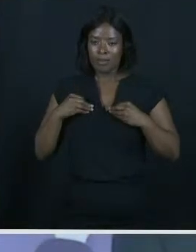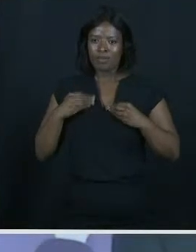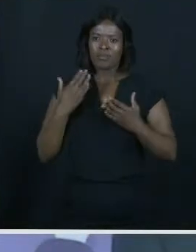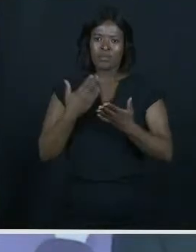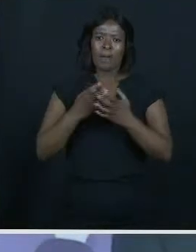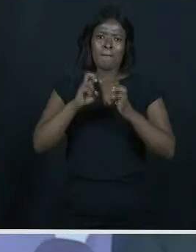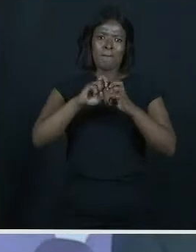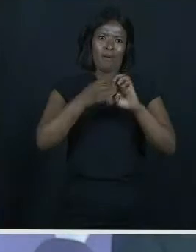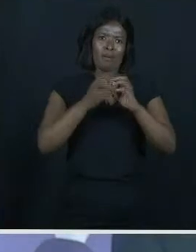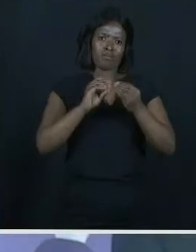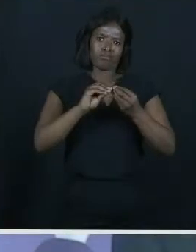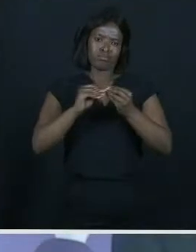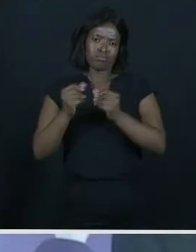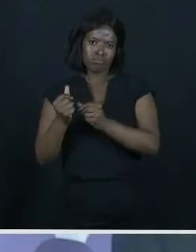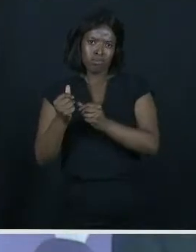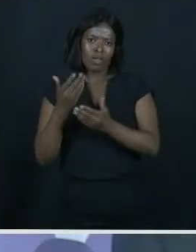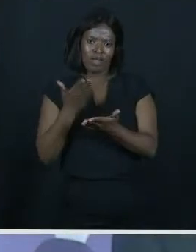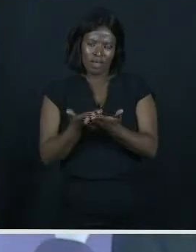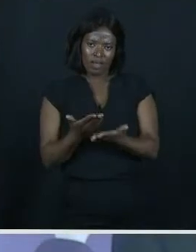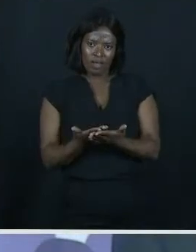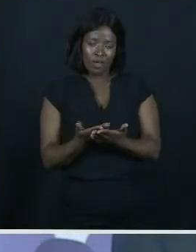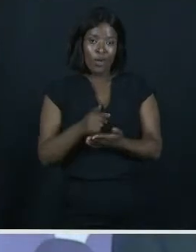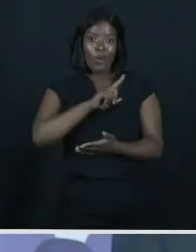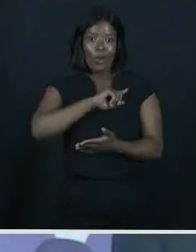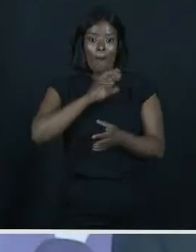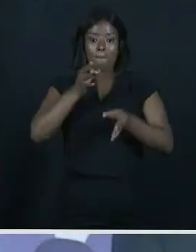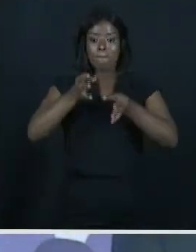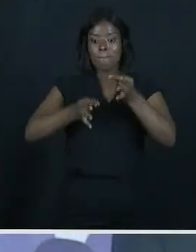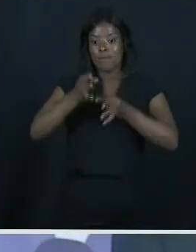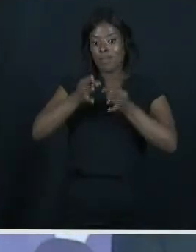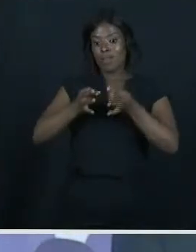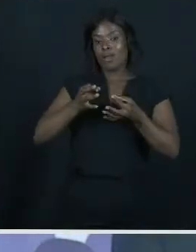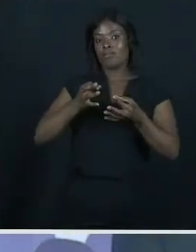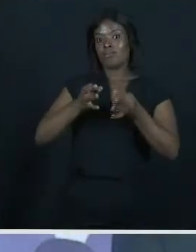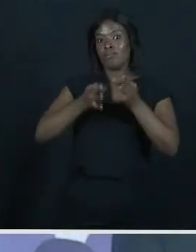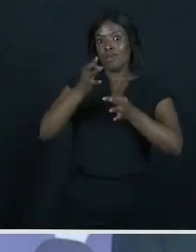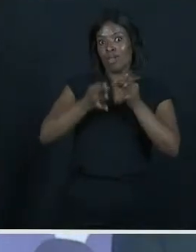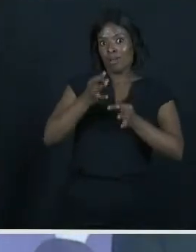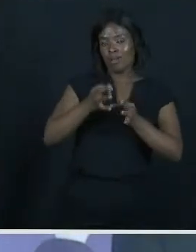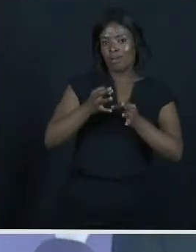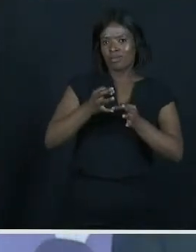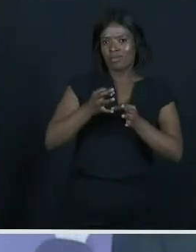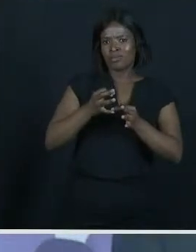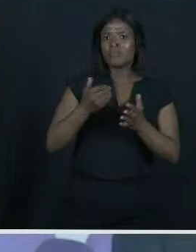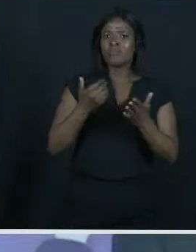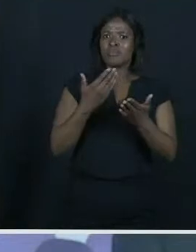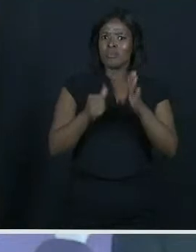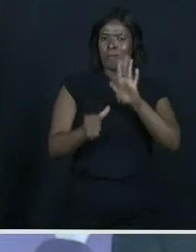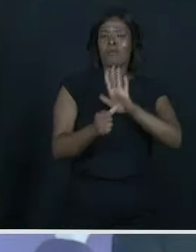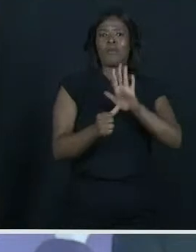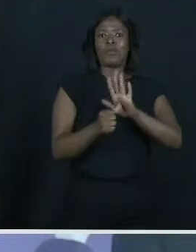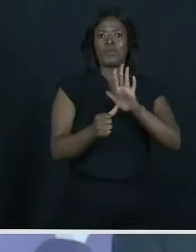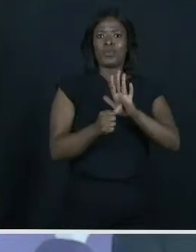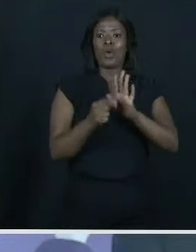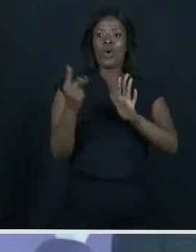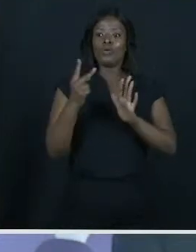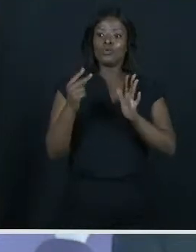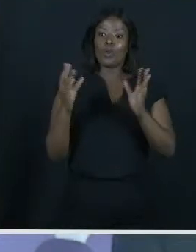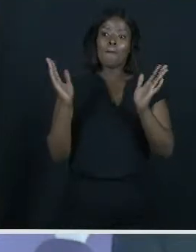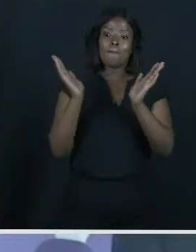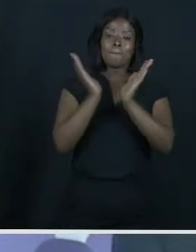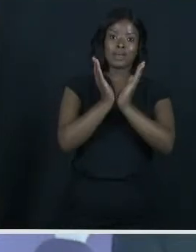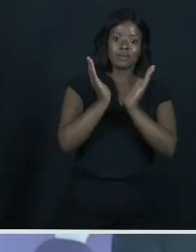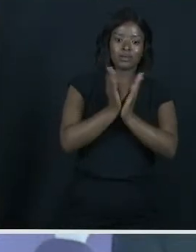is why political leadership matters. This is why the summit matters. A president